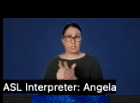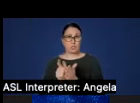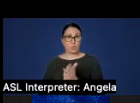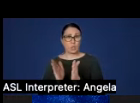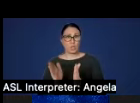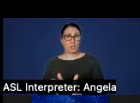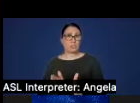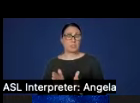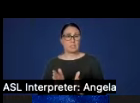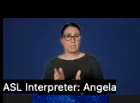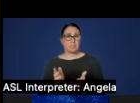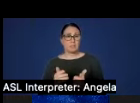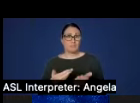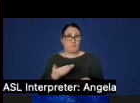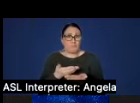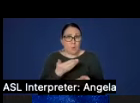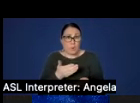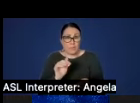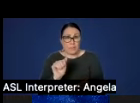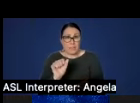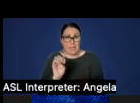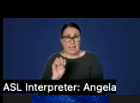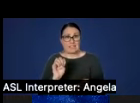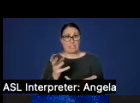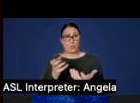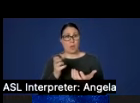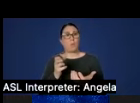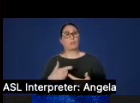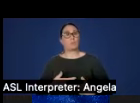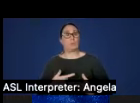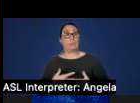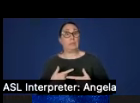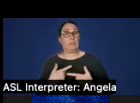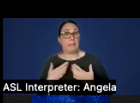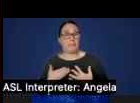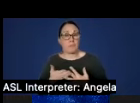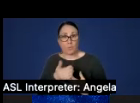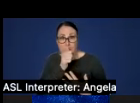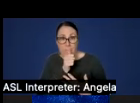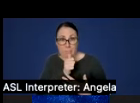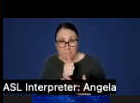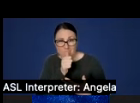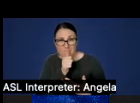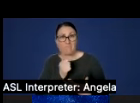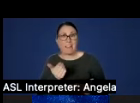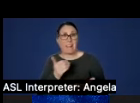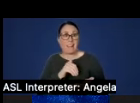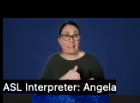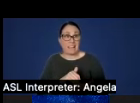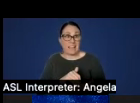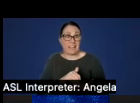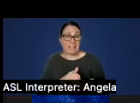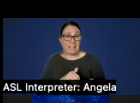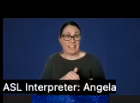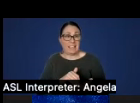through and relive that for a maybe? Not after dealing with the other 2 times.